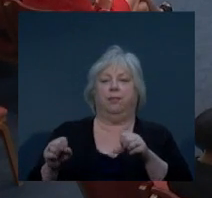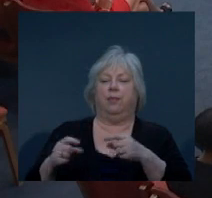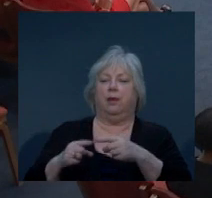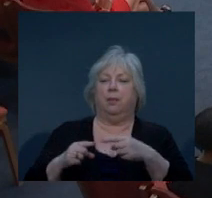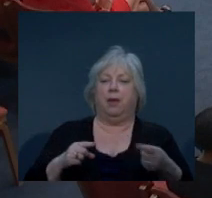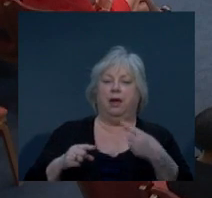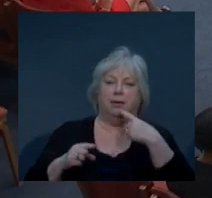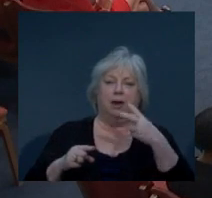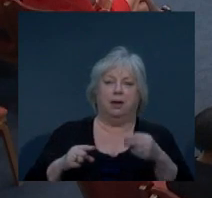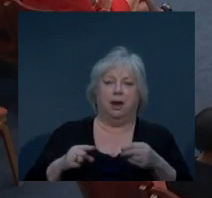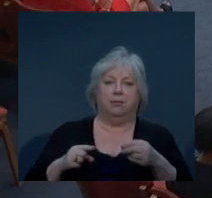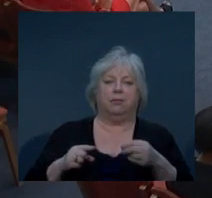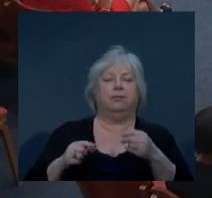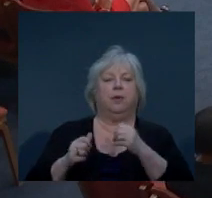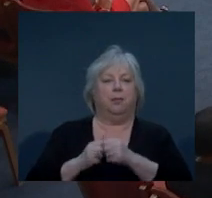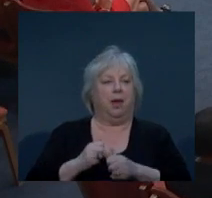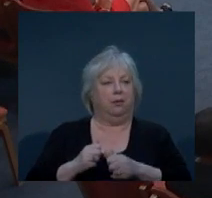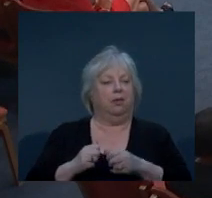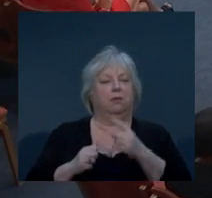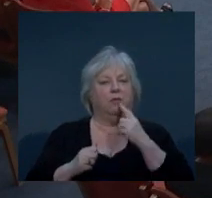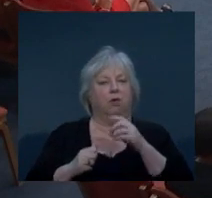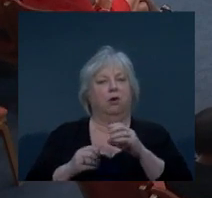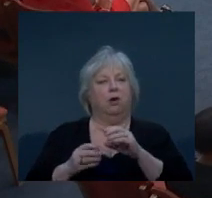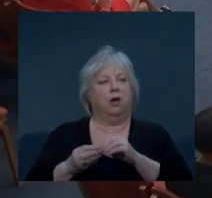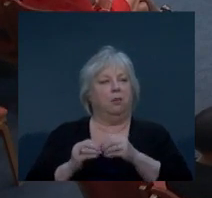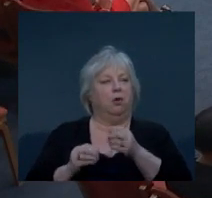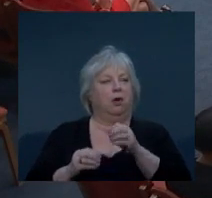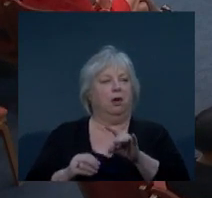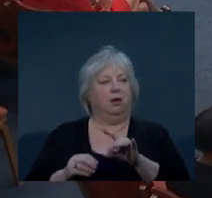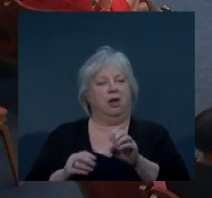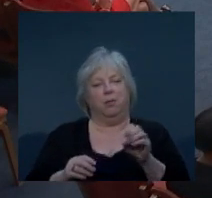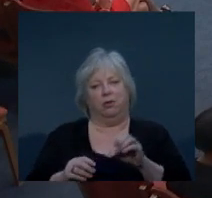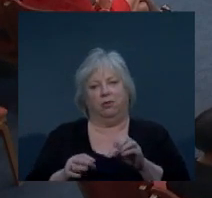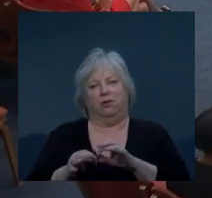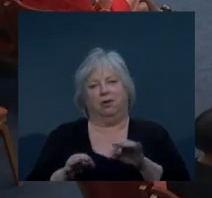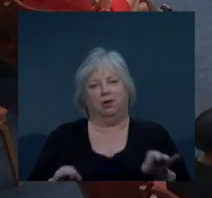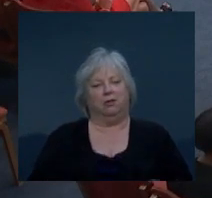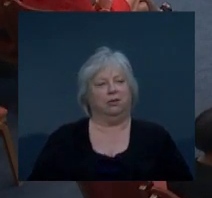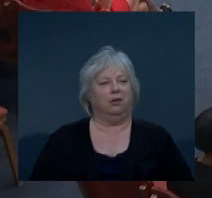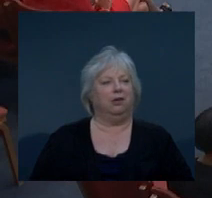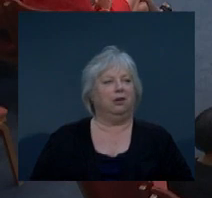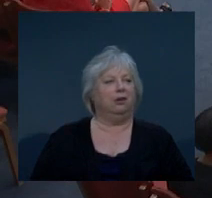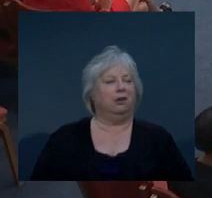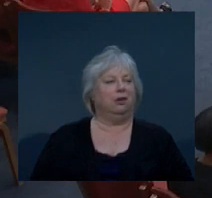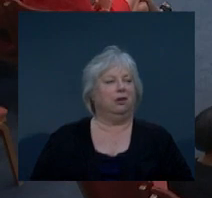All those opposed, please say nay. Motion passes for item number 18.